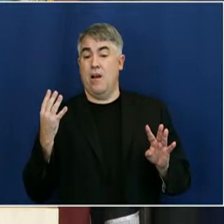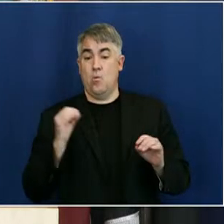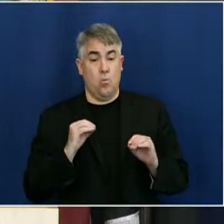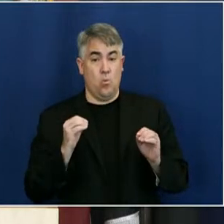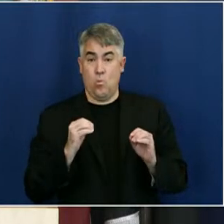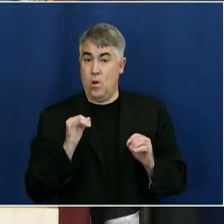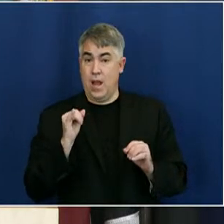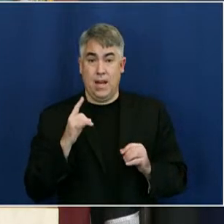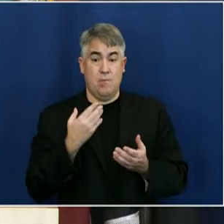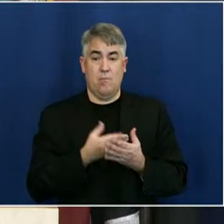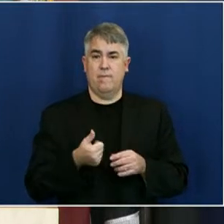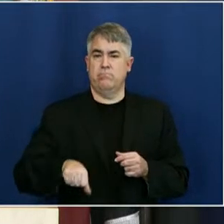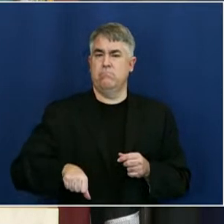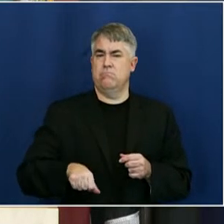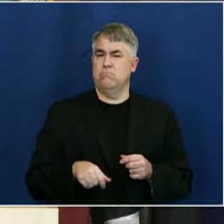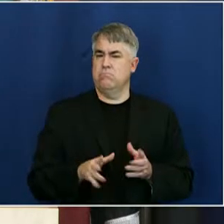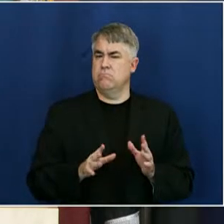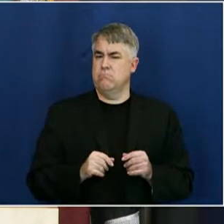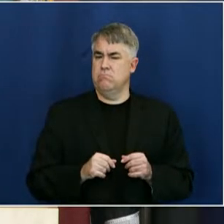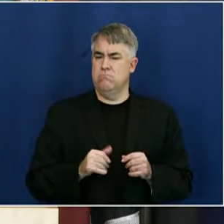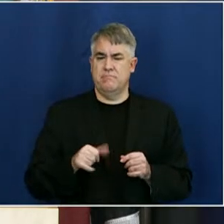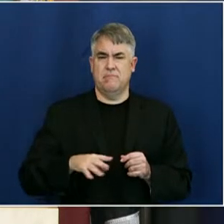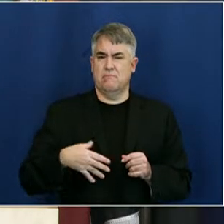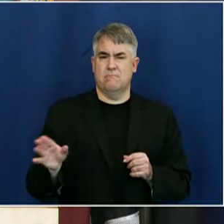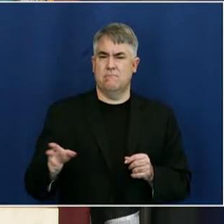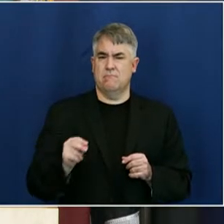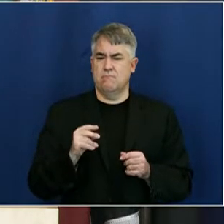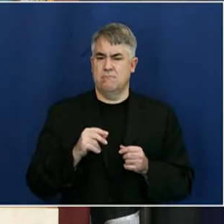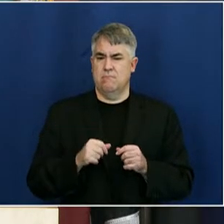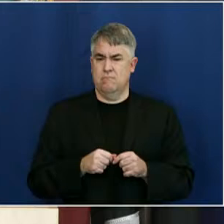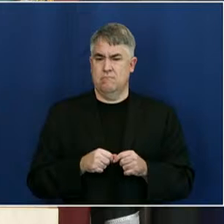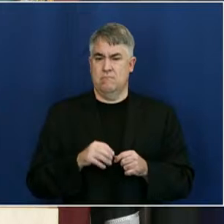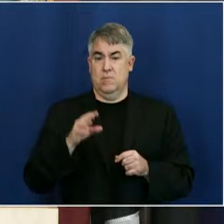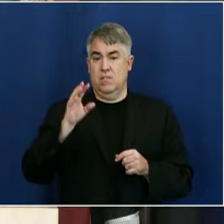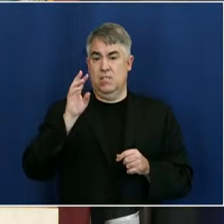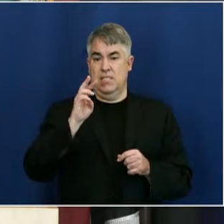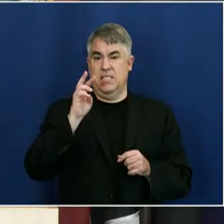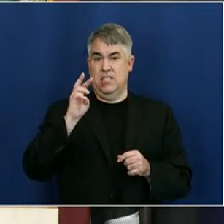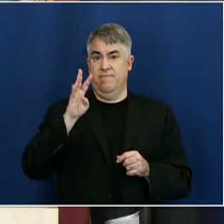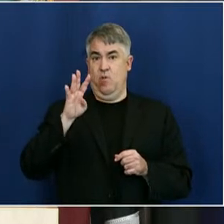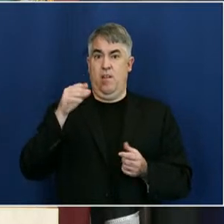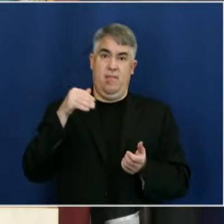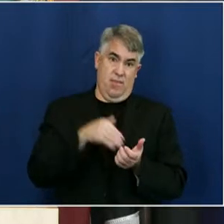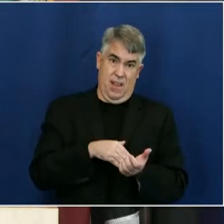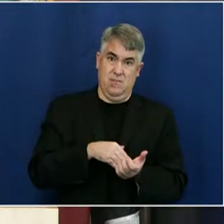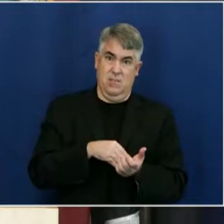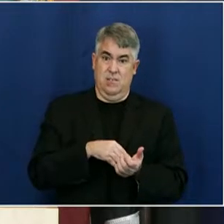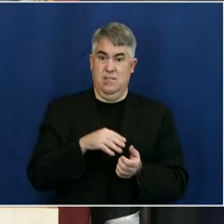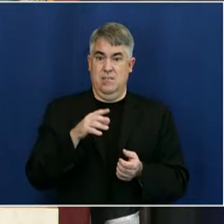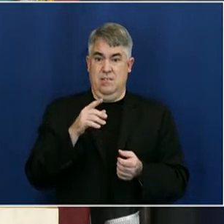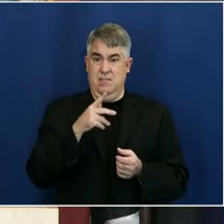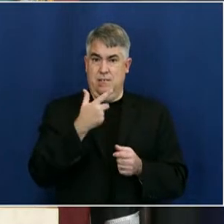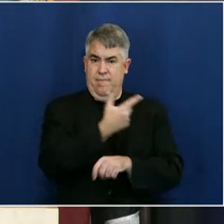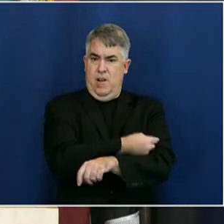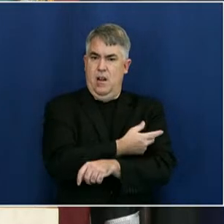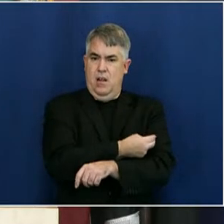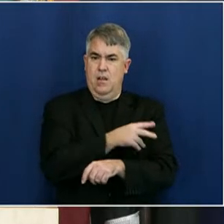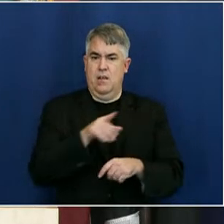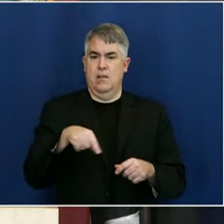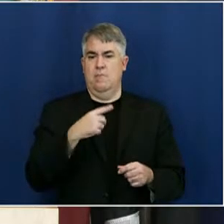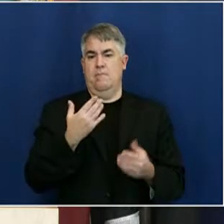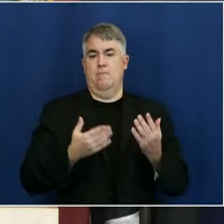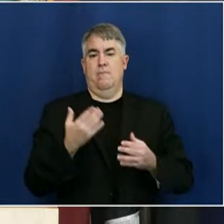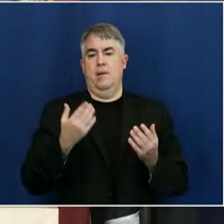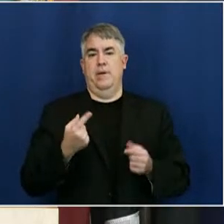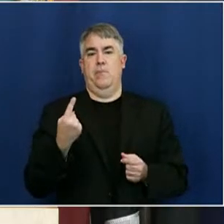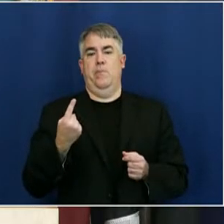are not there. Out of 664,000 vaccines, is it possible that someone generated some false ID